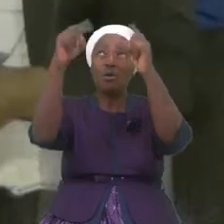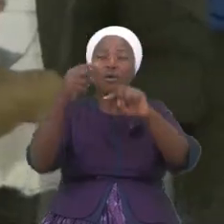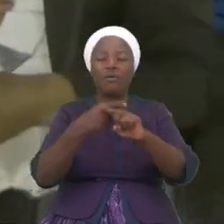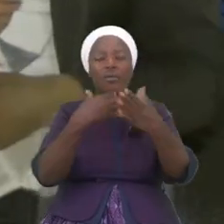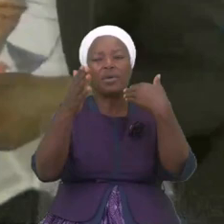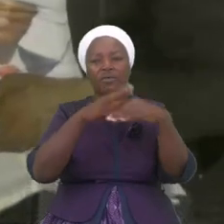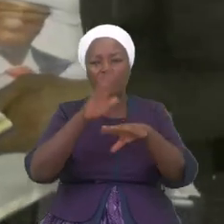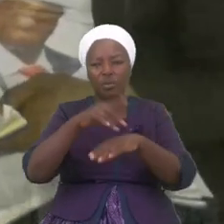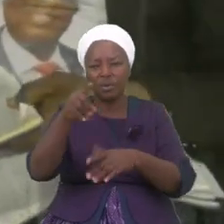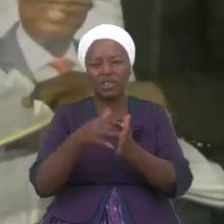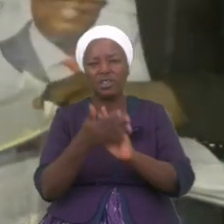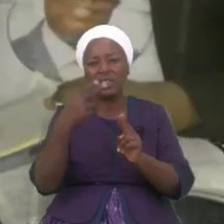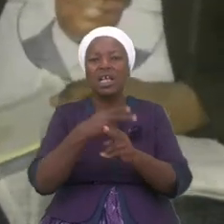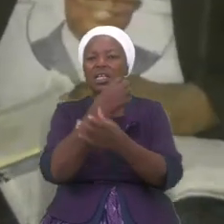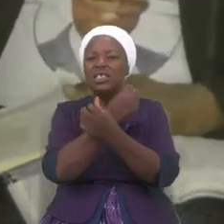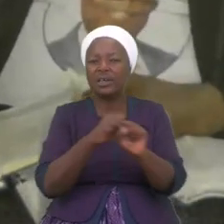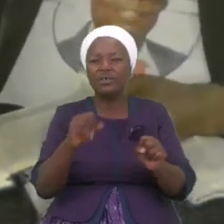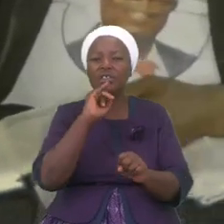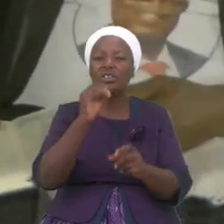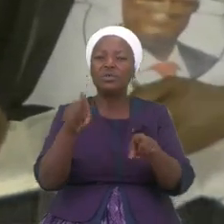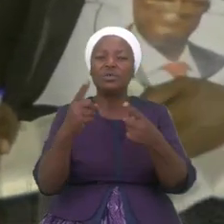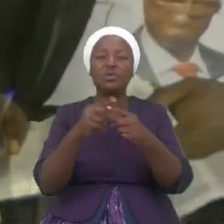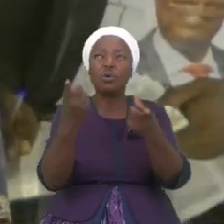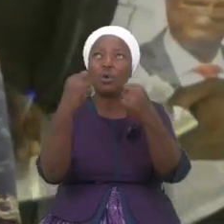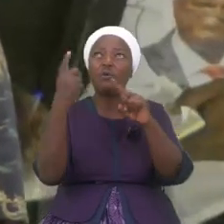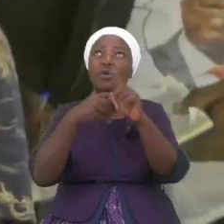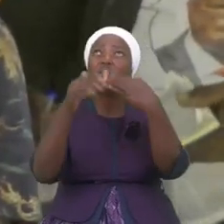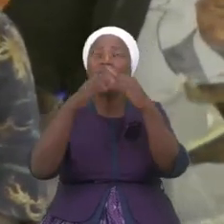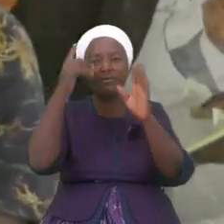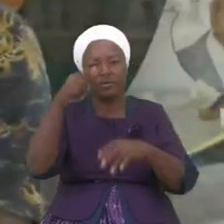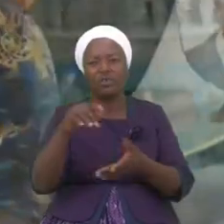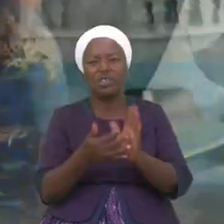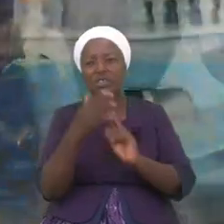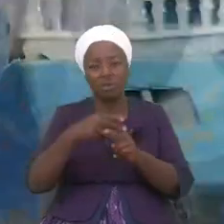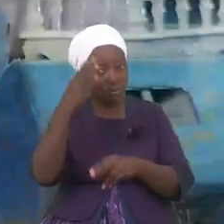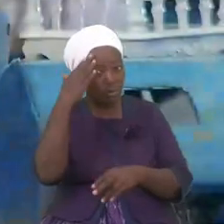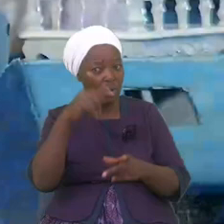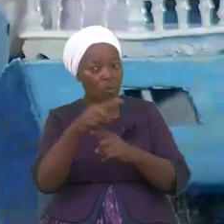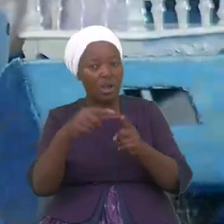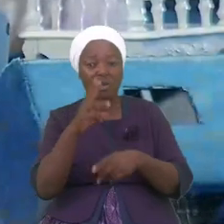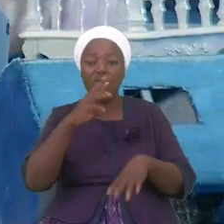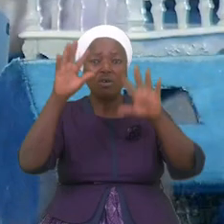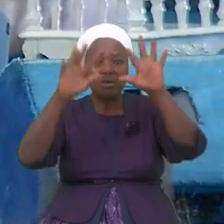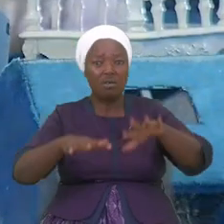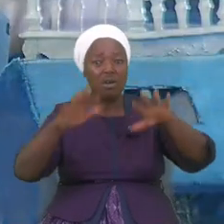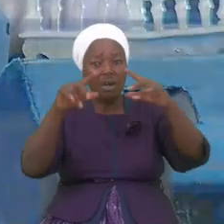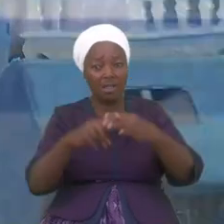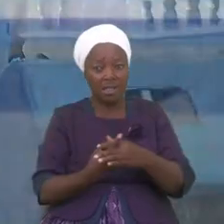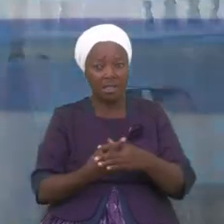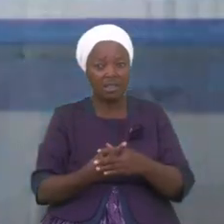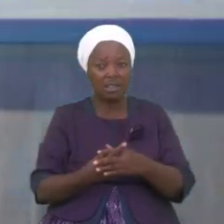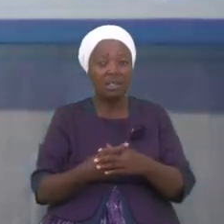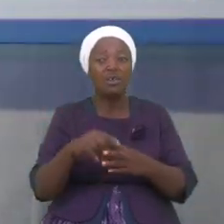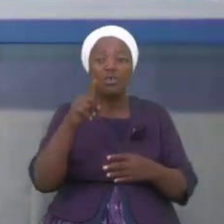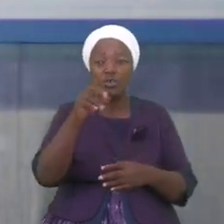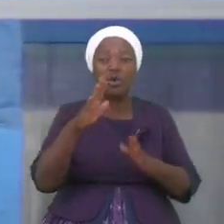heaven. Salvation is going to come from heaven. You know, when the rain is falling, your house